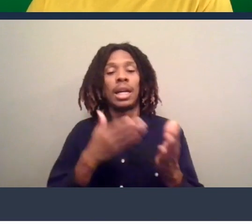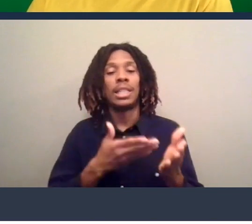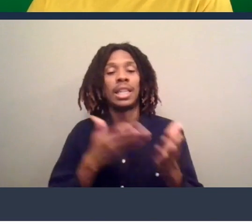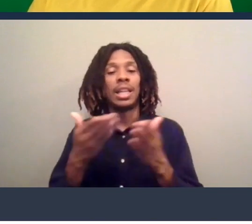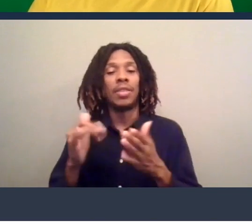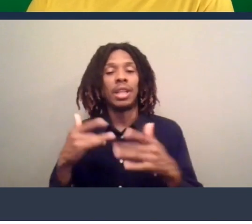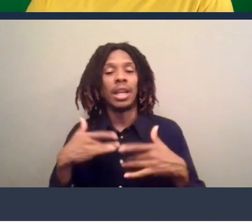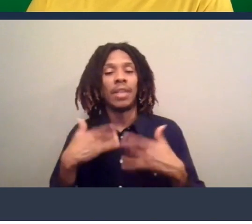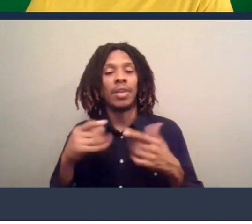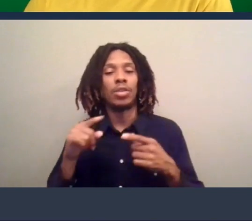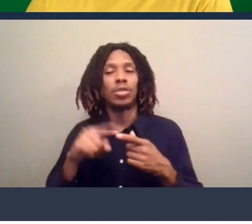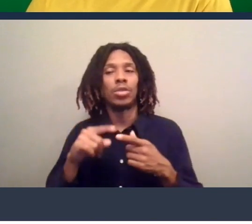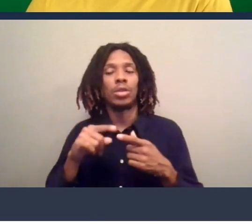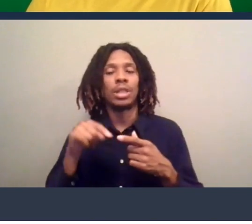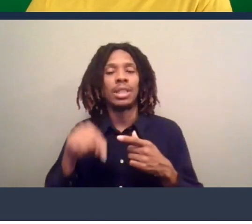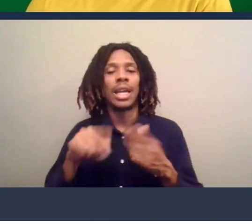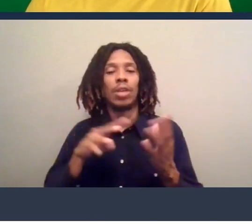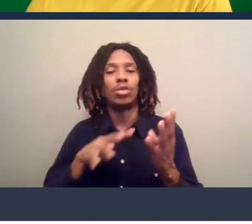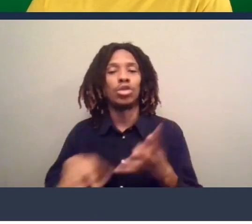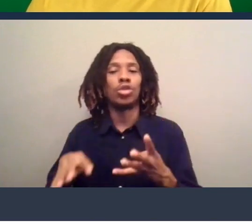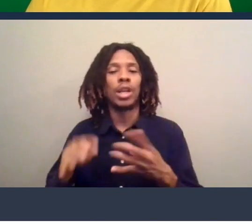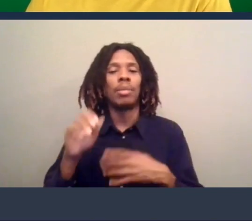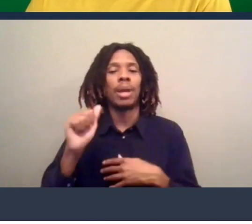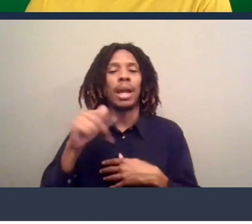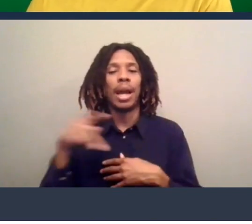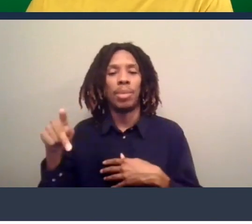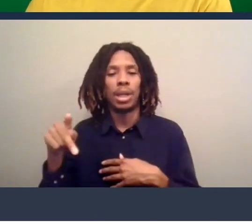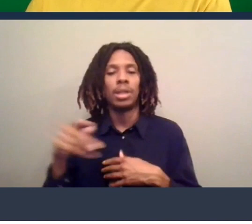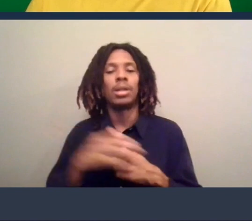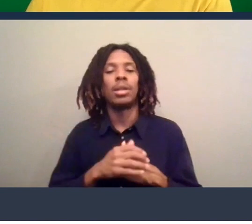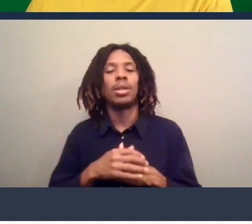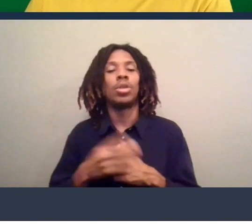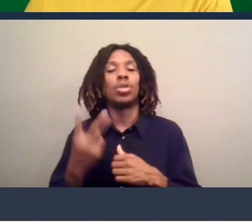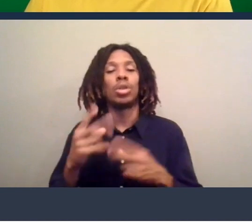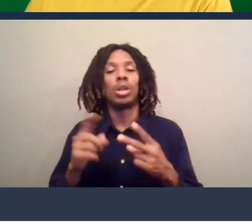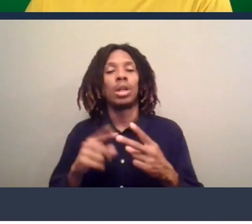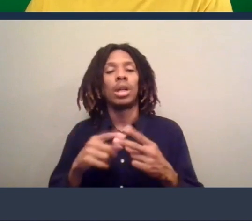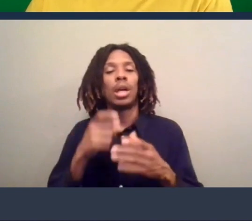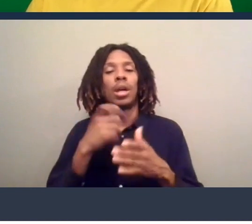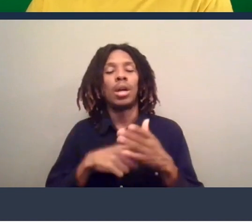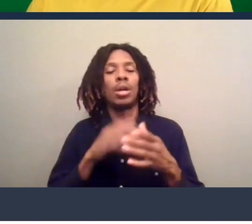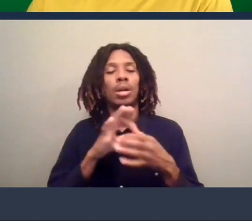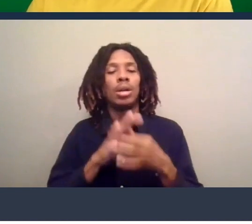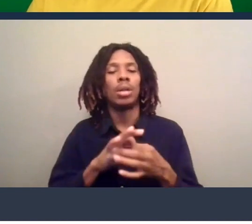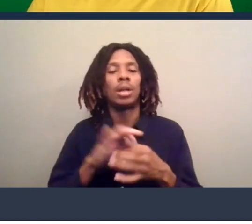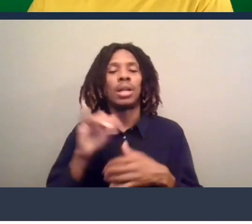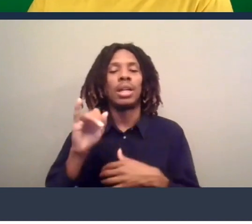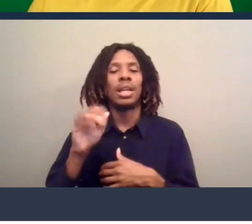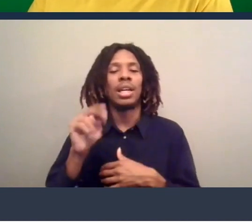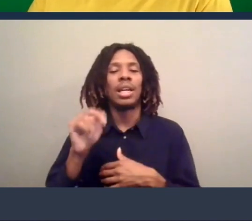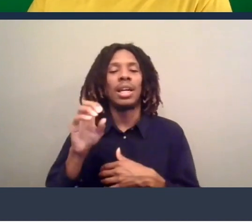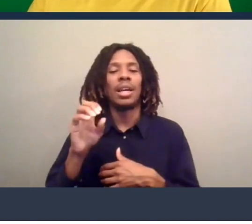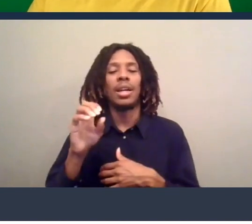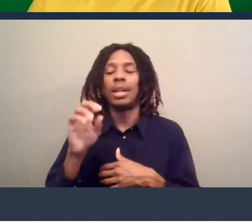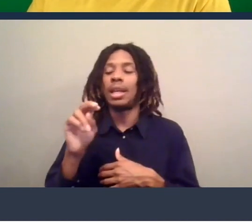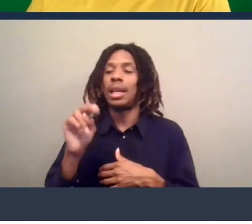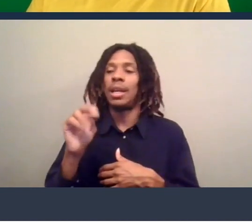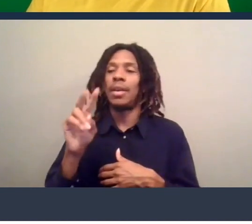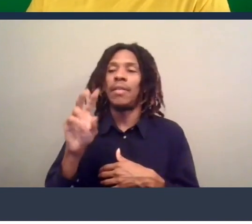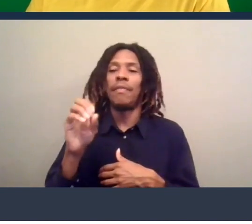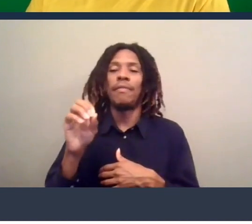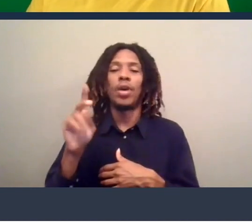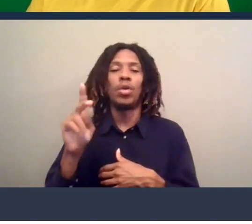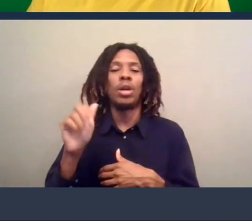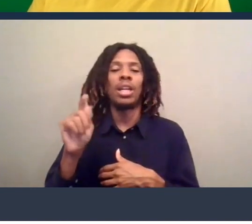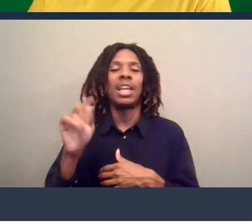a downstream application, right? Okay. And two is the price associated with the invocation of that application. So one of the